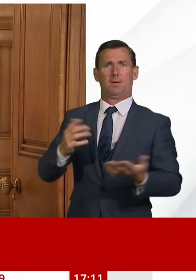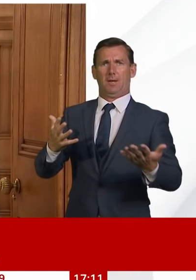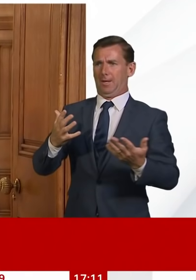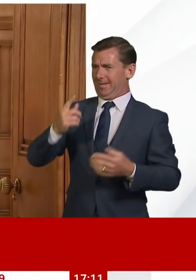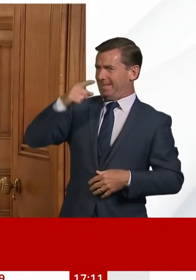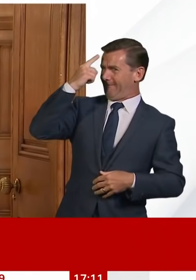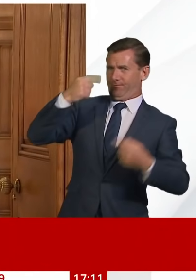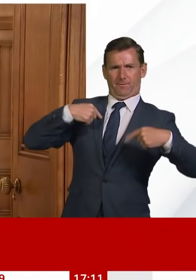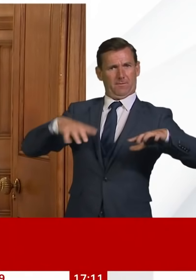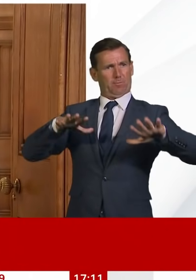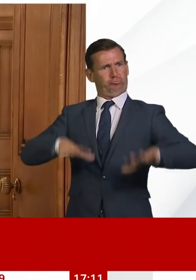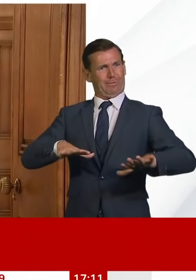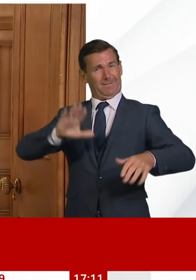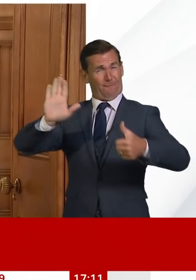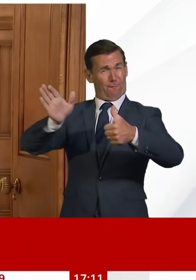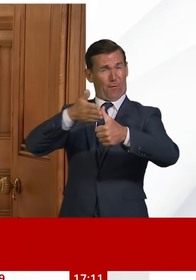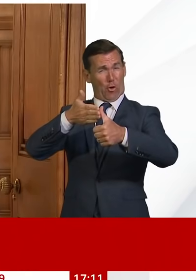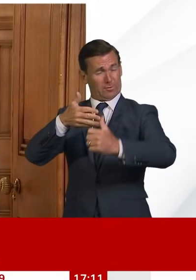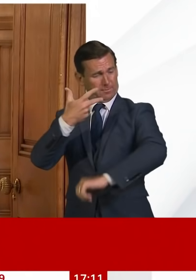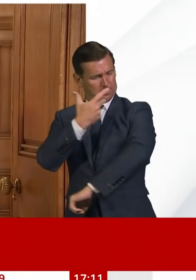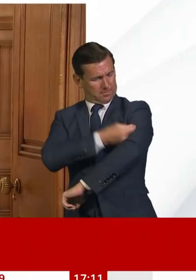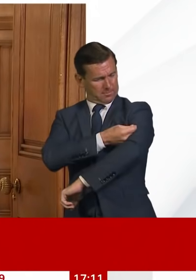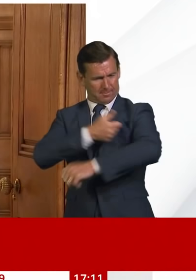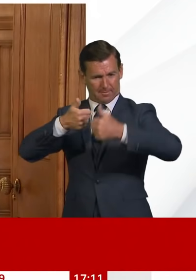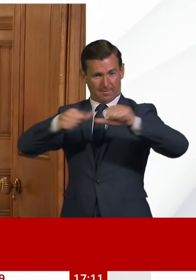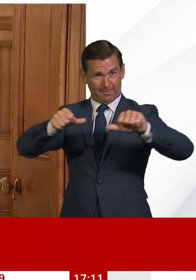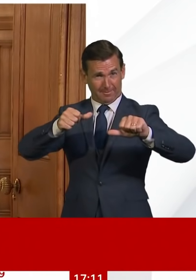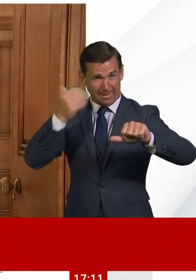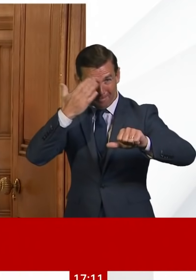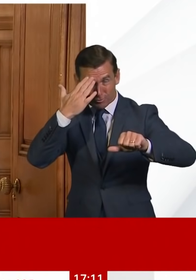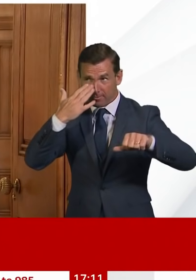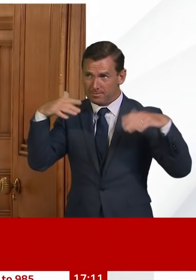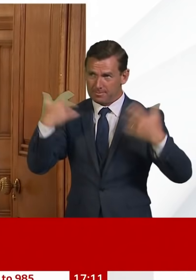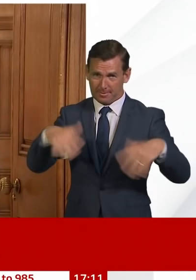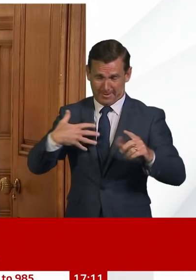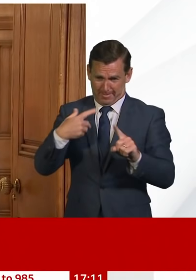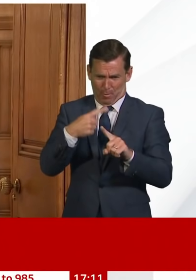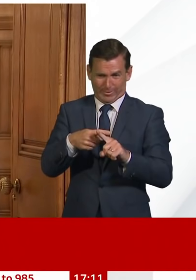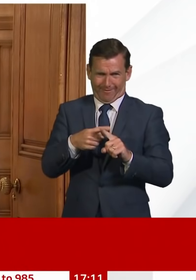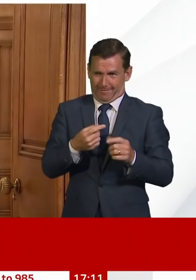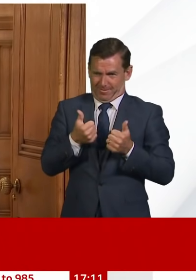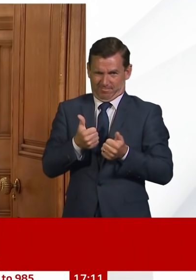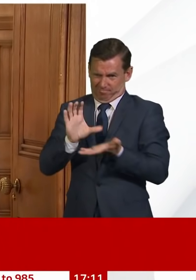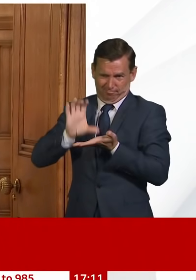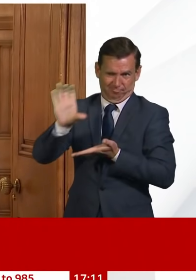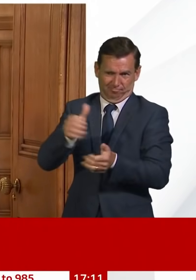the first country in the world to develop a successful vaccine is so huge that I am throwing everything at it.